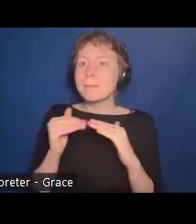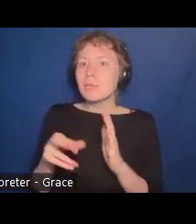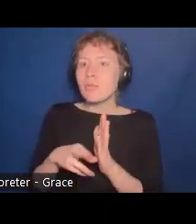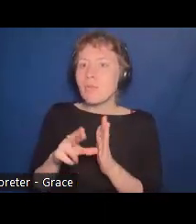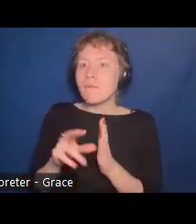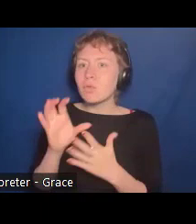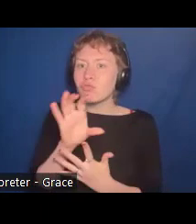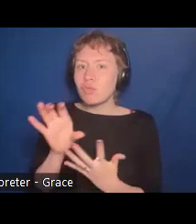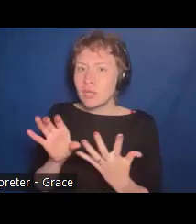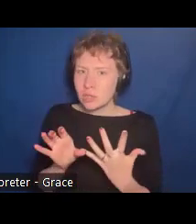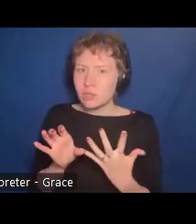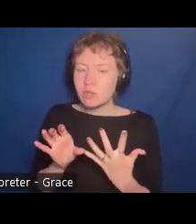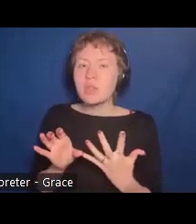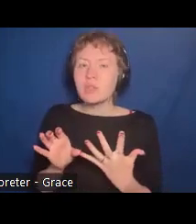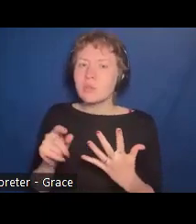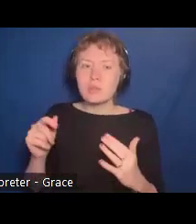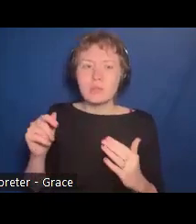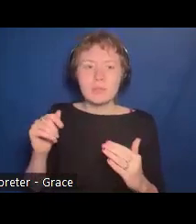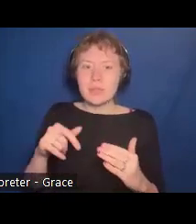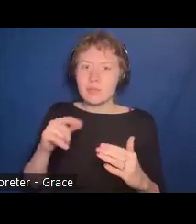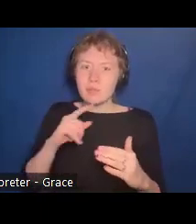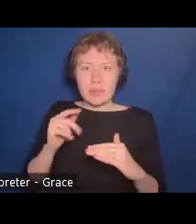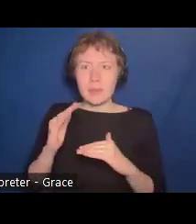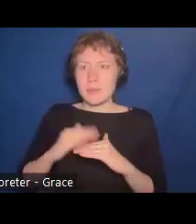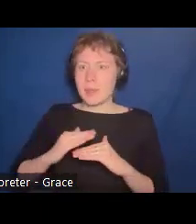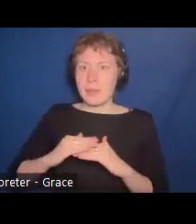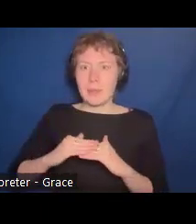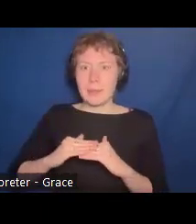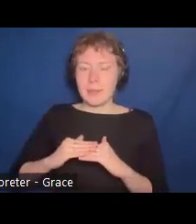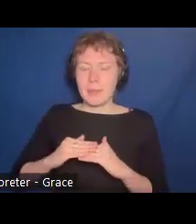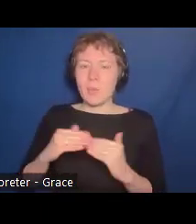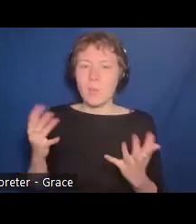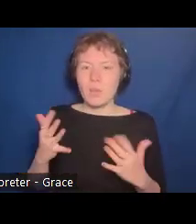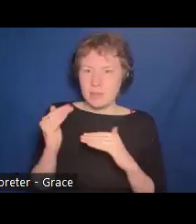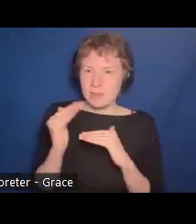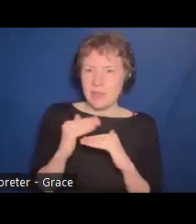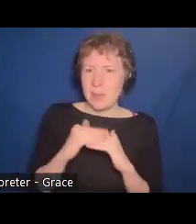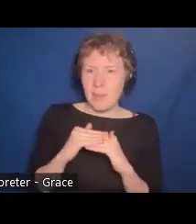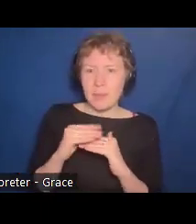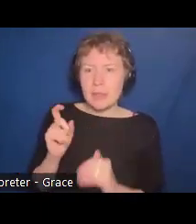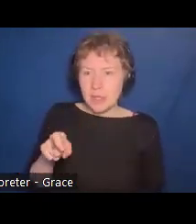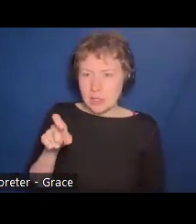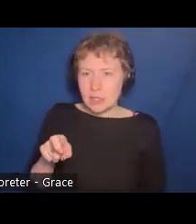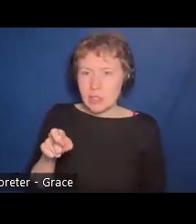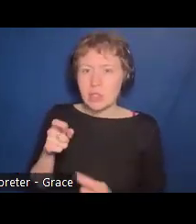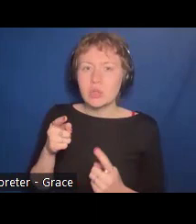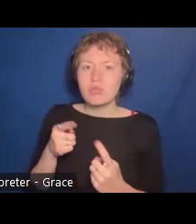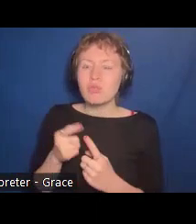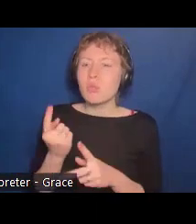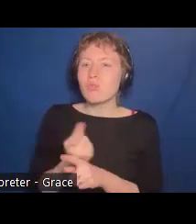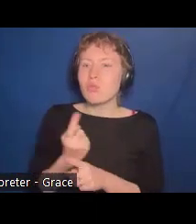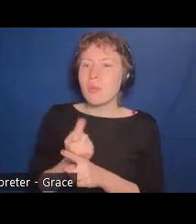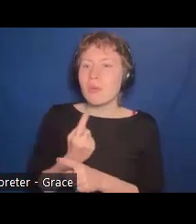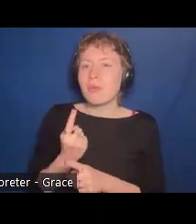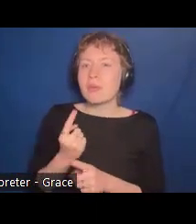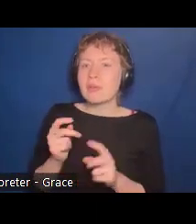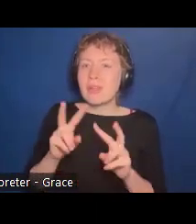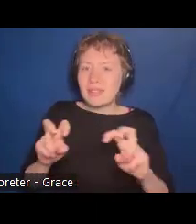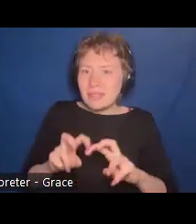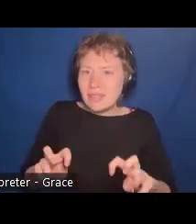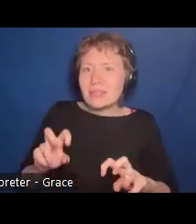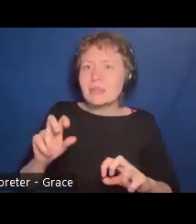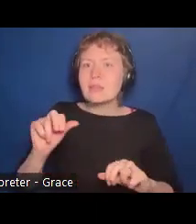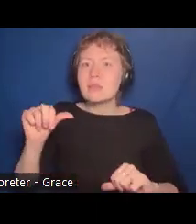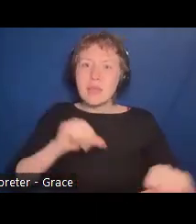to an absolute minimum, those minimum that are necessary in order to properly assess the scientific and technical